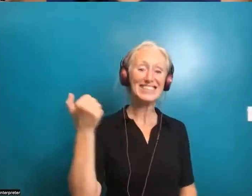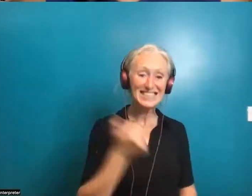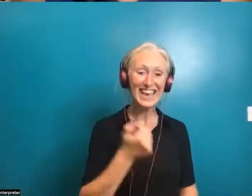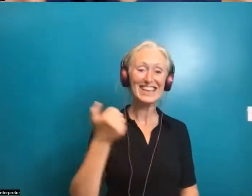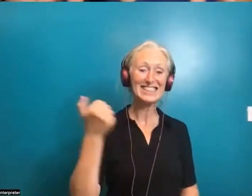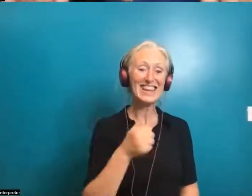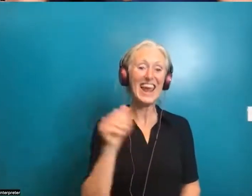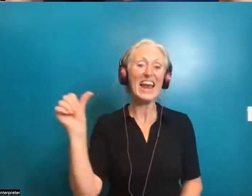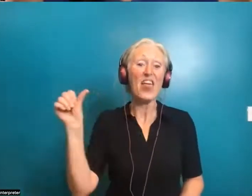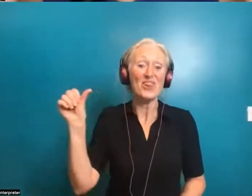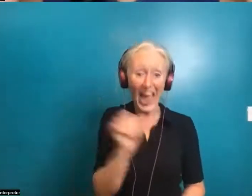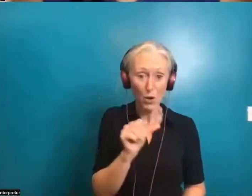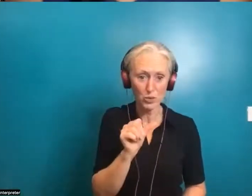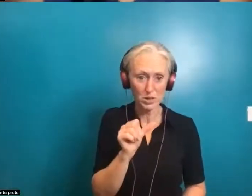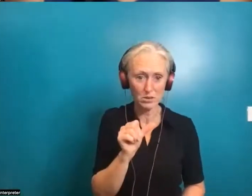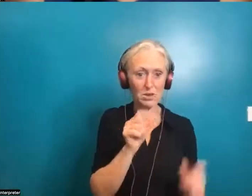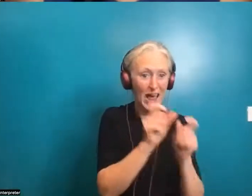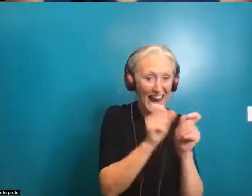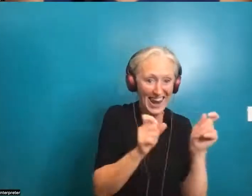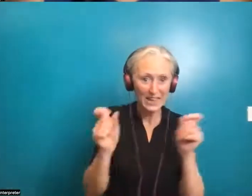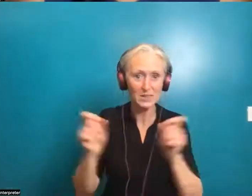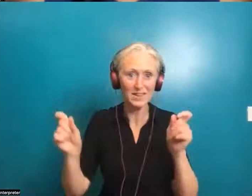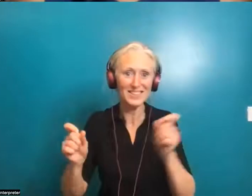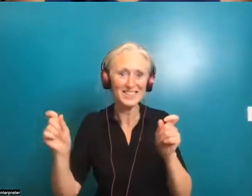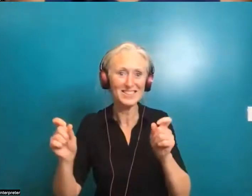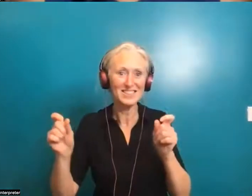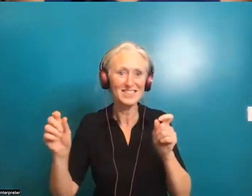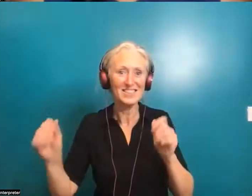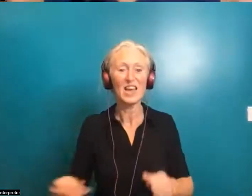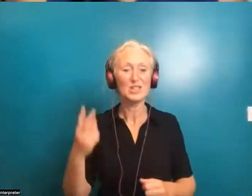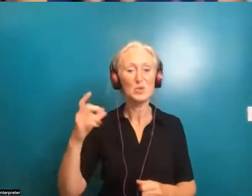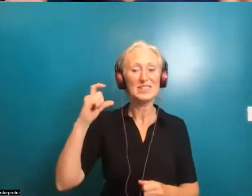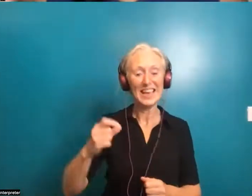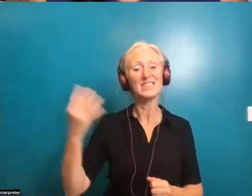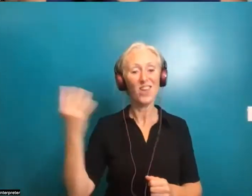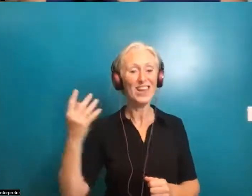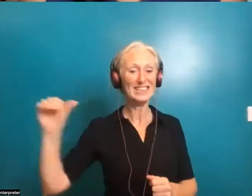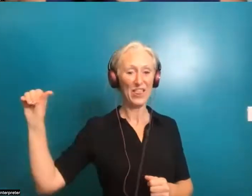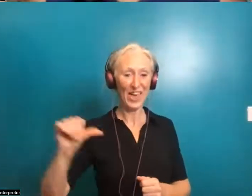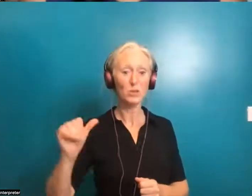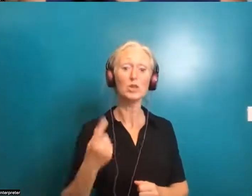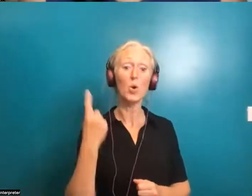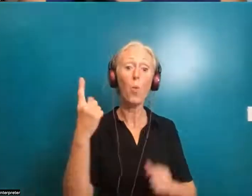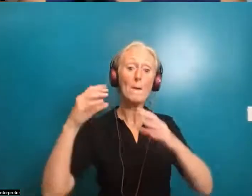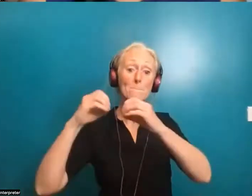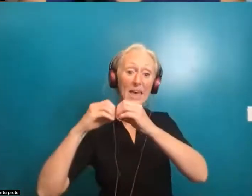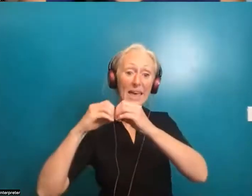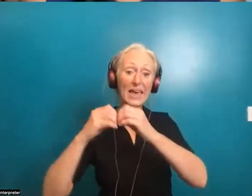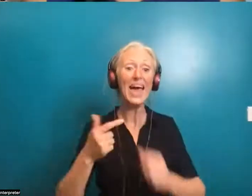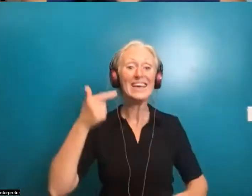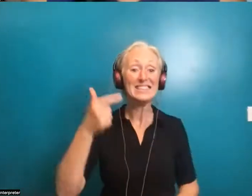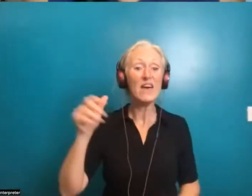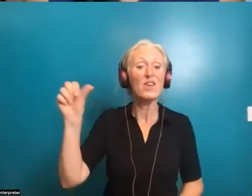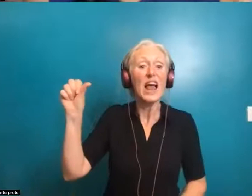size. USH2C is 19,000 letters. The USH1B gene is 7,000 letters.